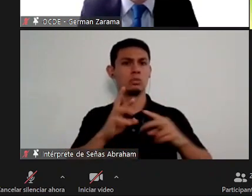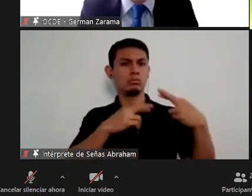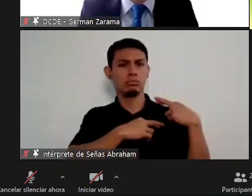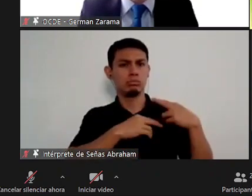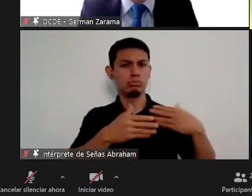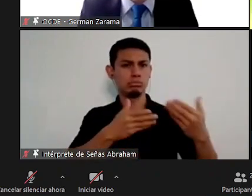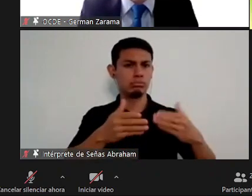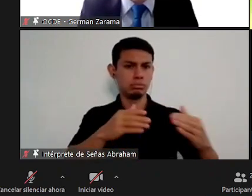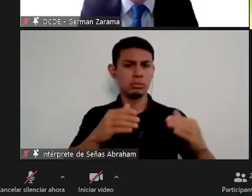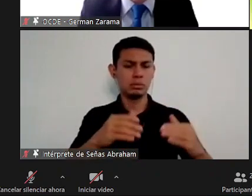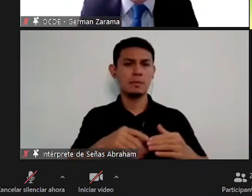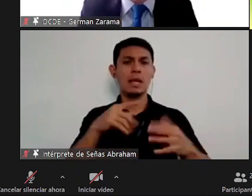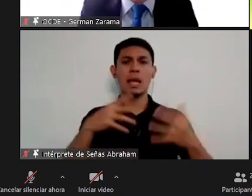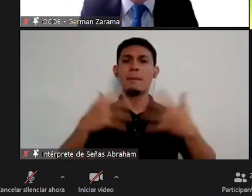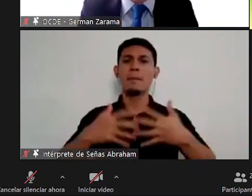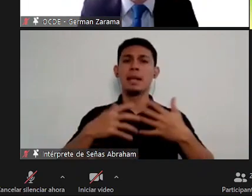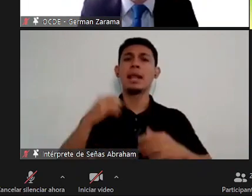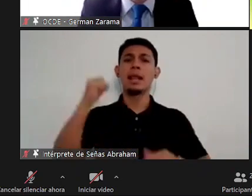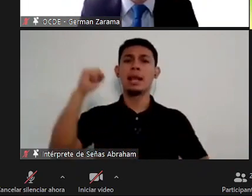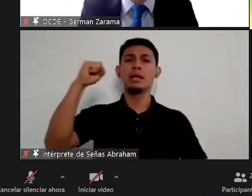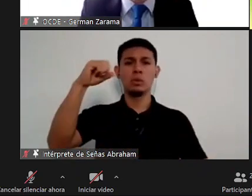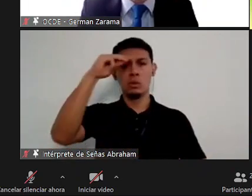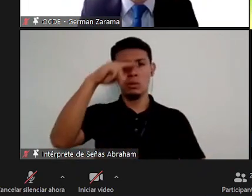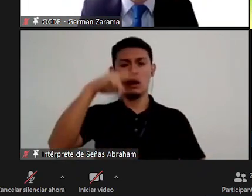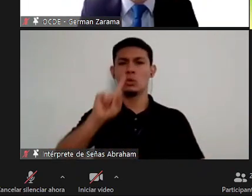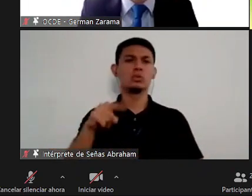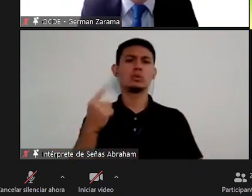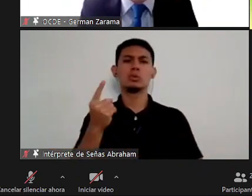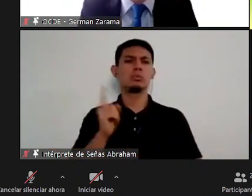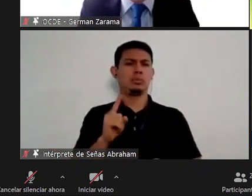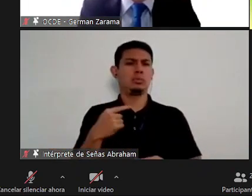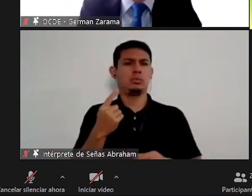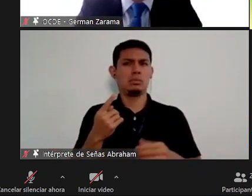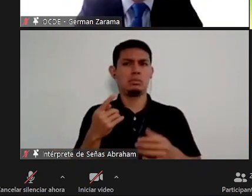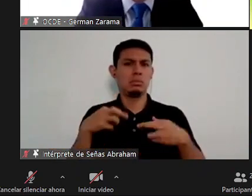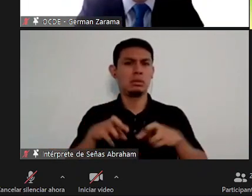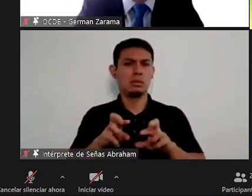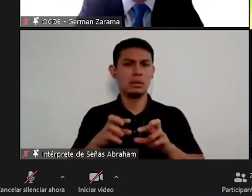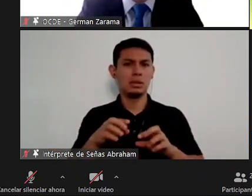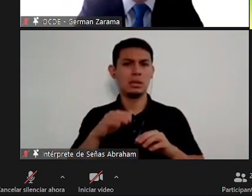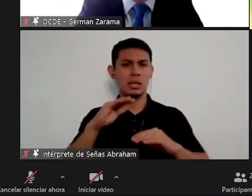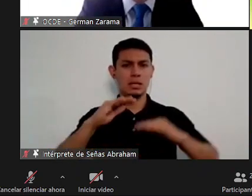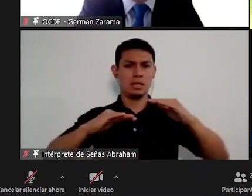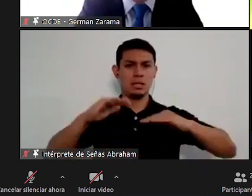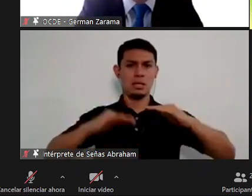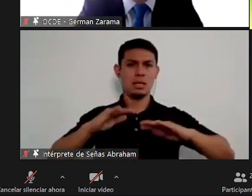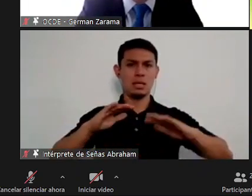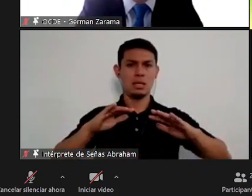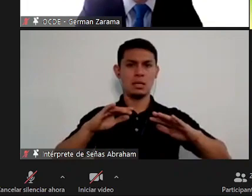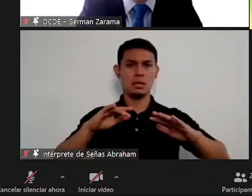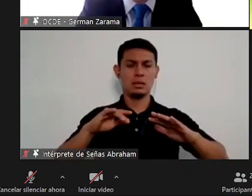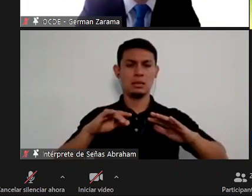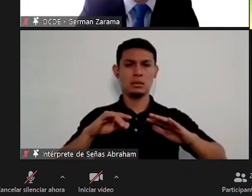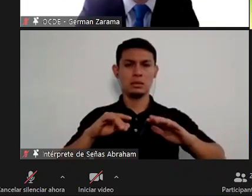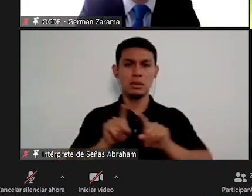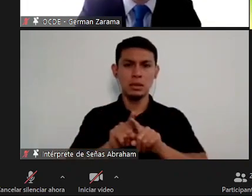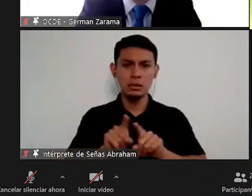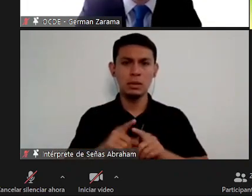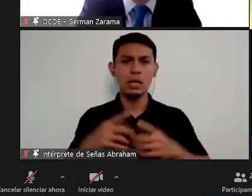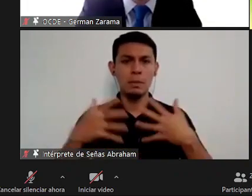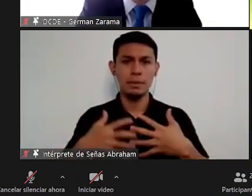future responsible business conduct and this doesn't also let us implement these standards more effective